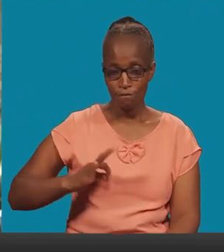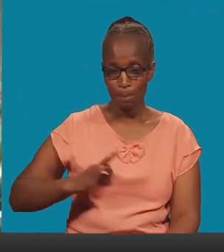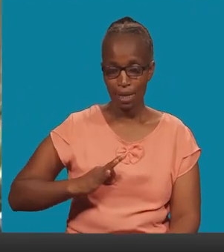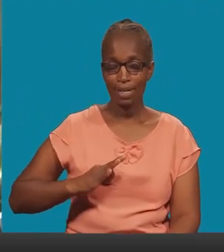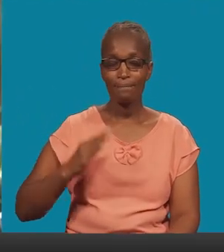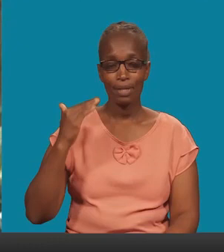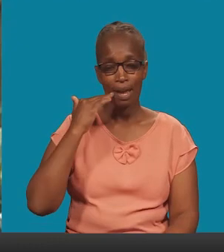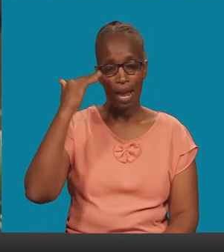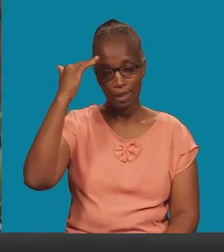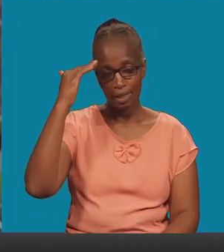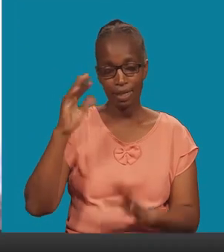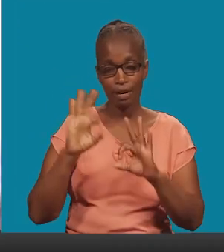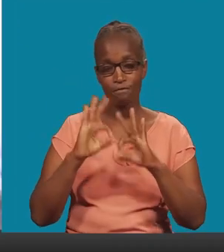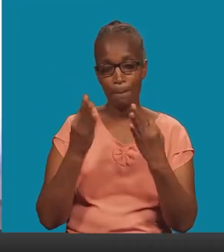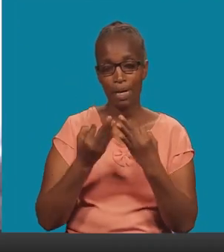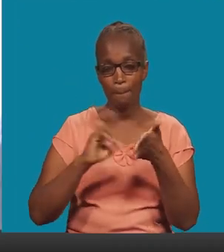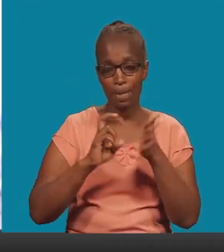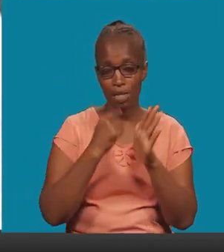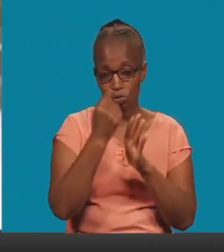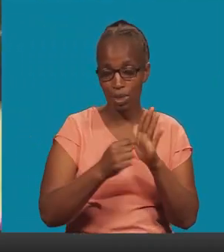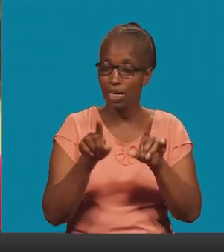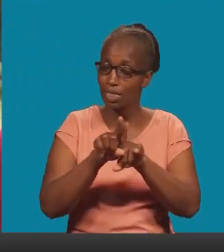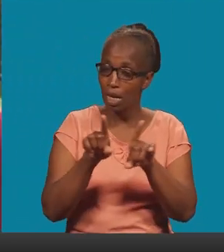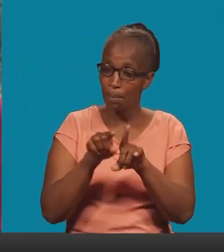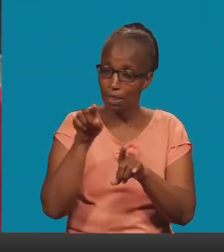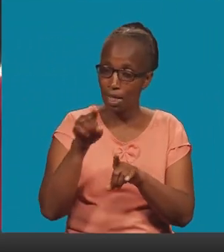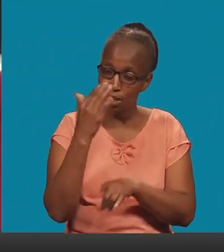as female headed households yes